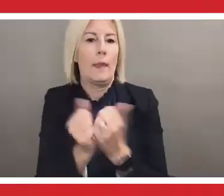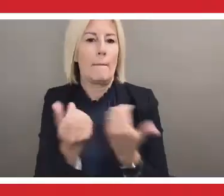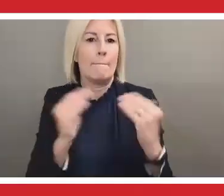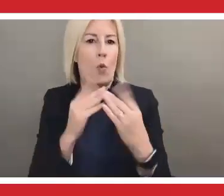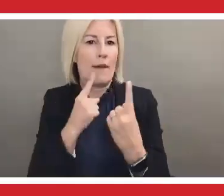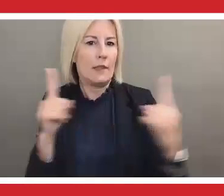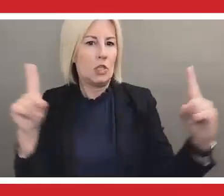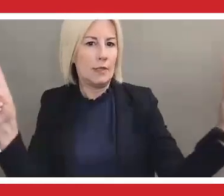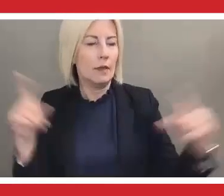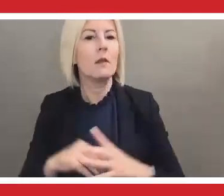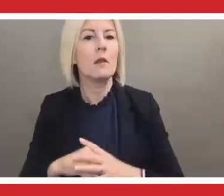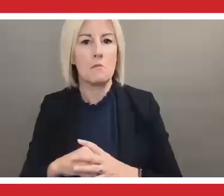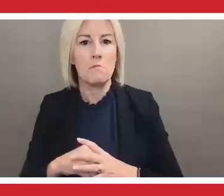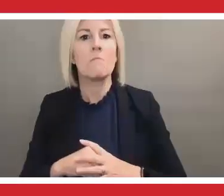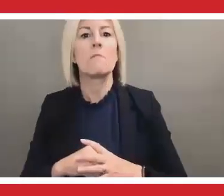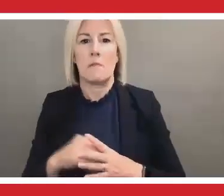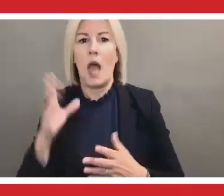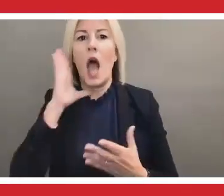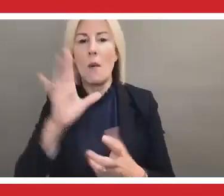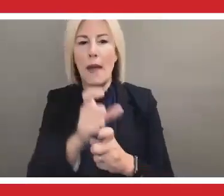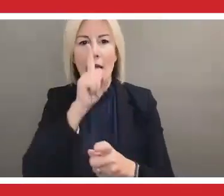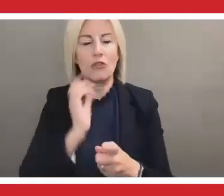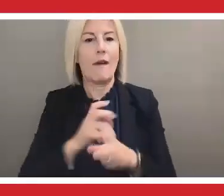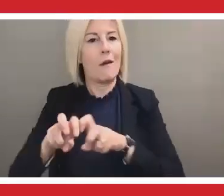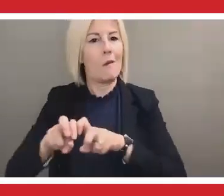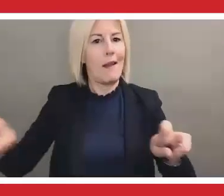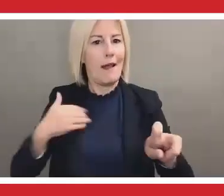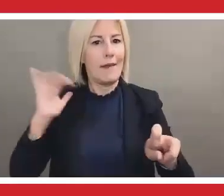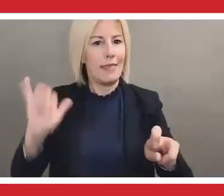So I will be making sure that our panel have that. Second